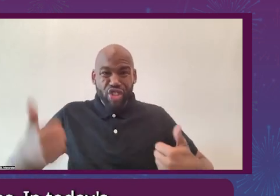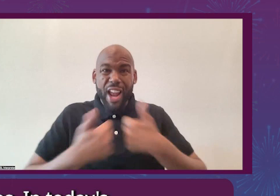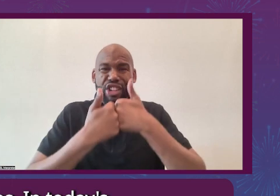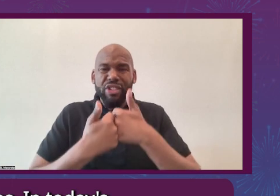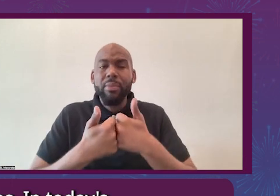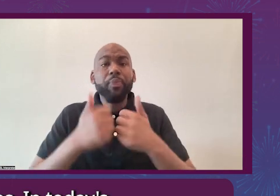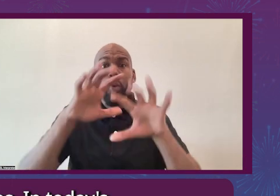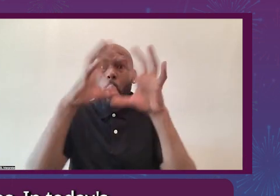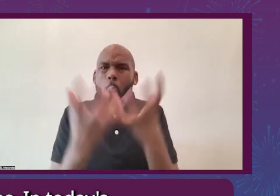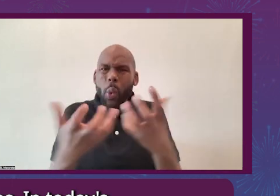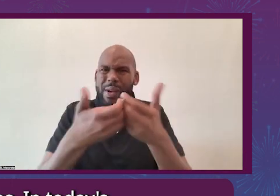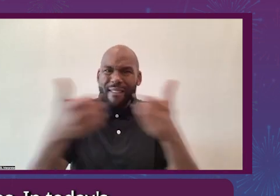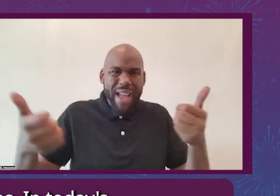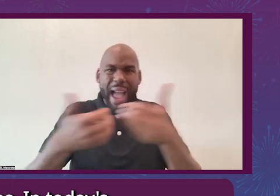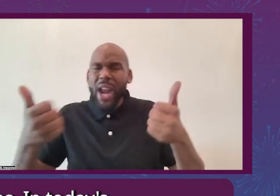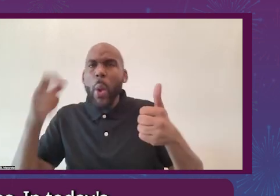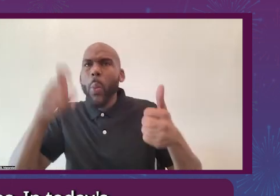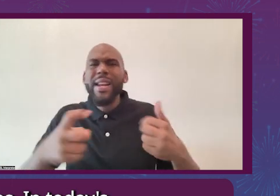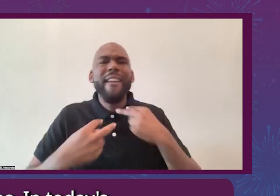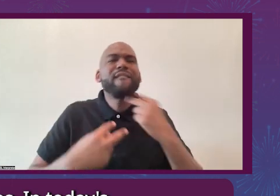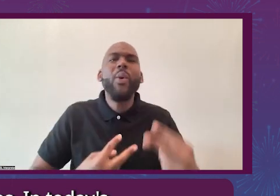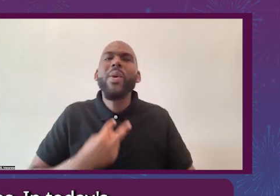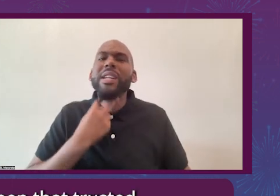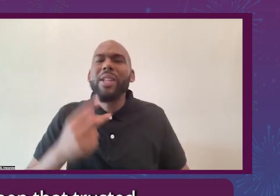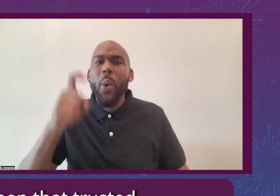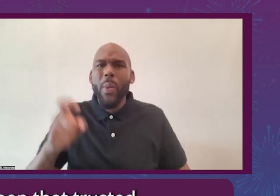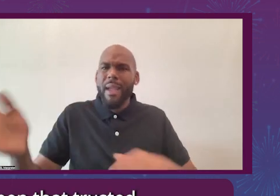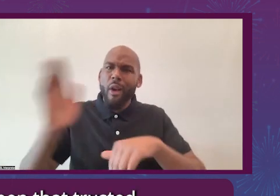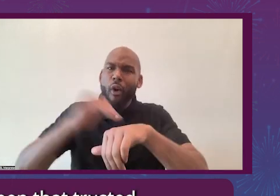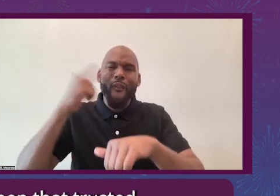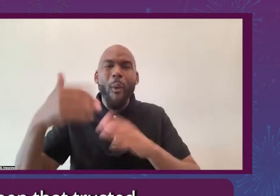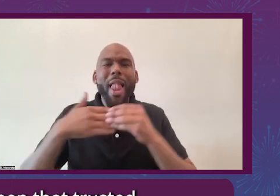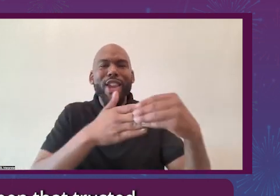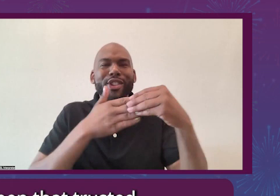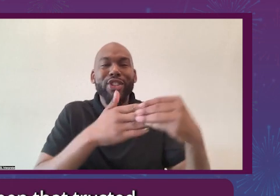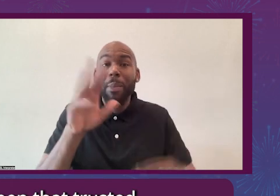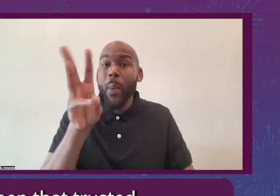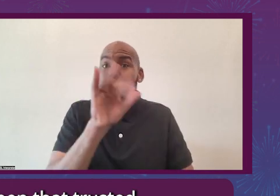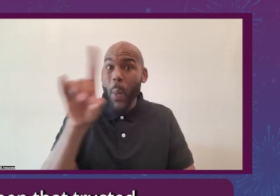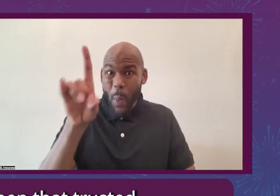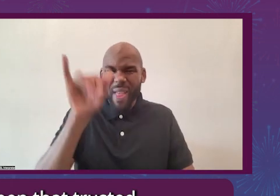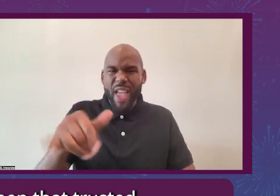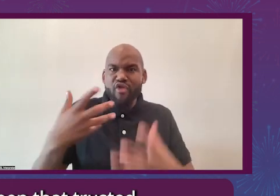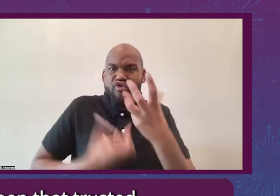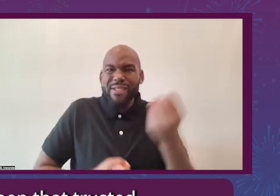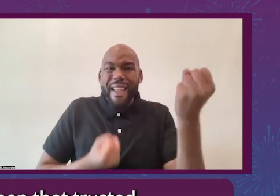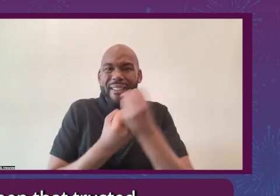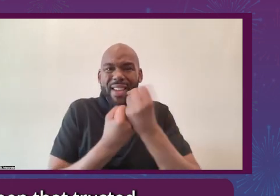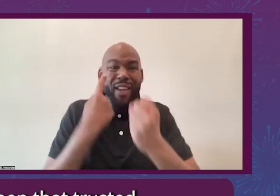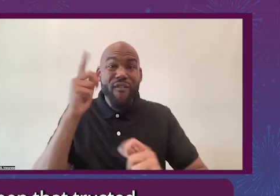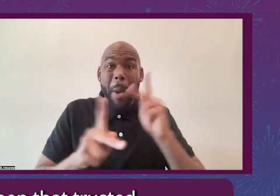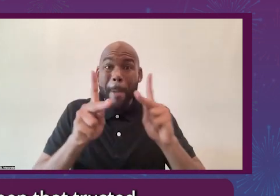challenging times. In today's divided world, we need steady voices we can rely on for leadership. WID has been that